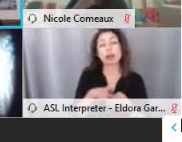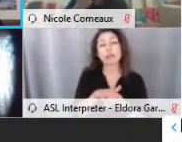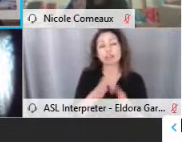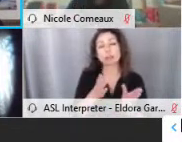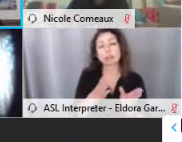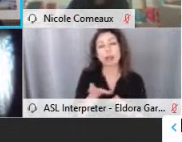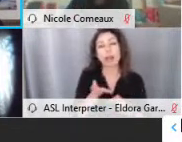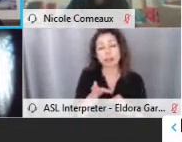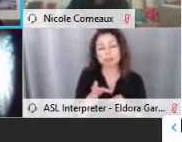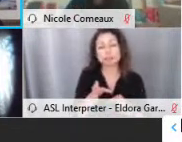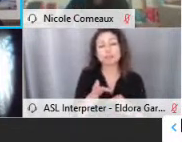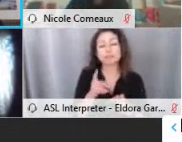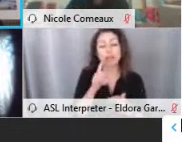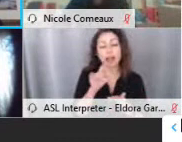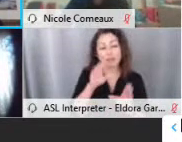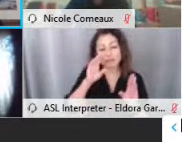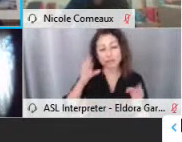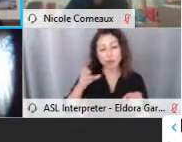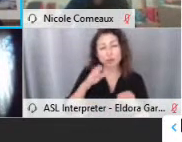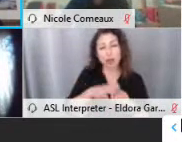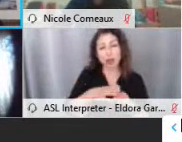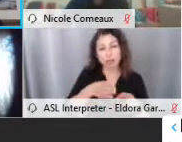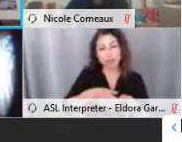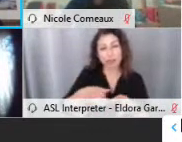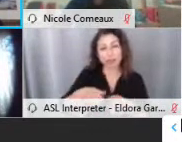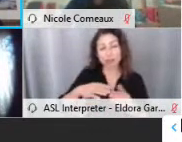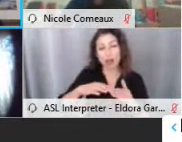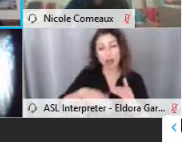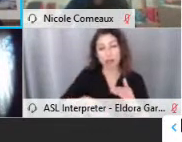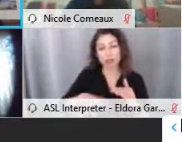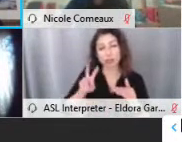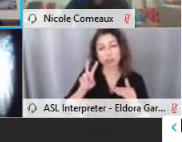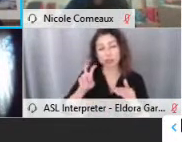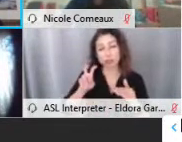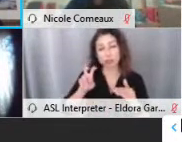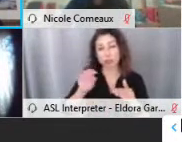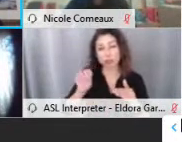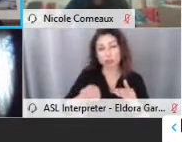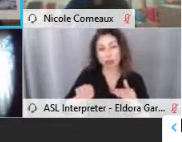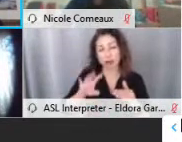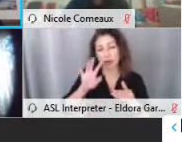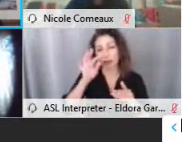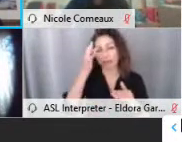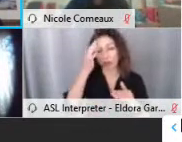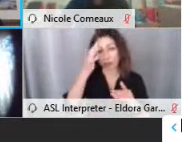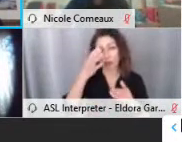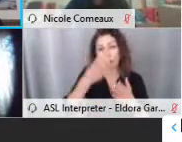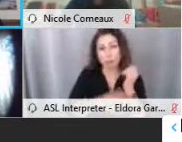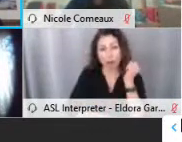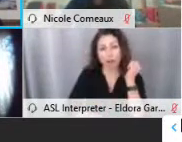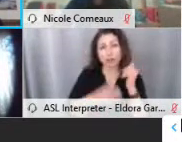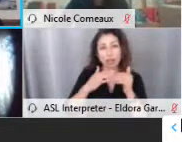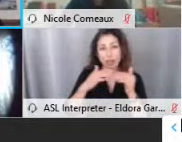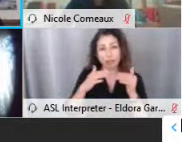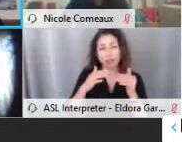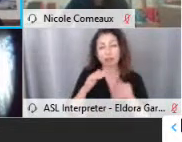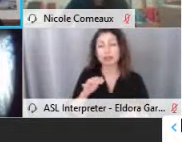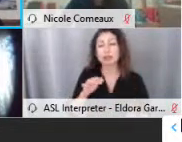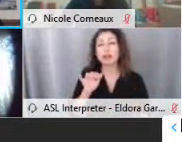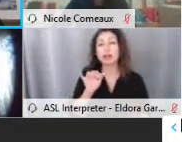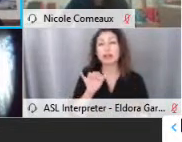plan focused on individuals under 200% of the federal poverty level. It has